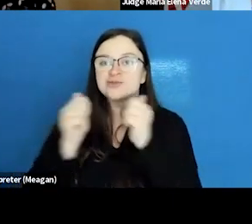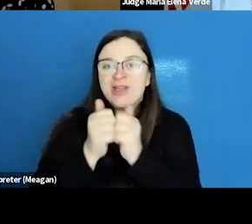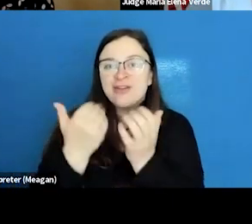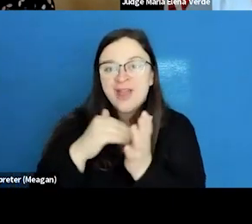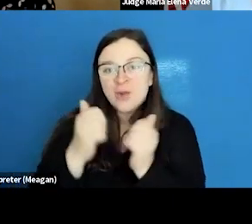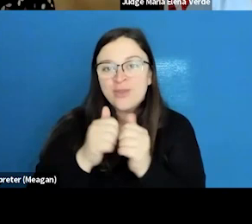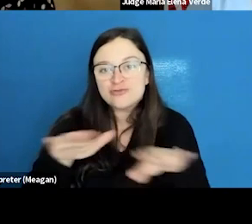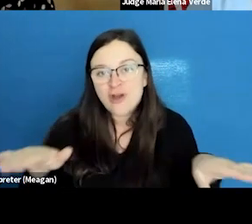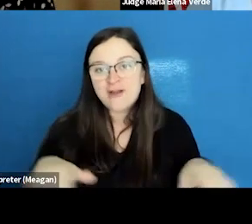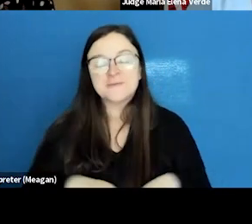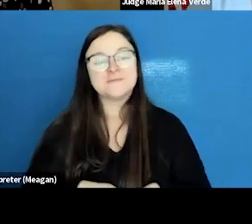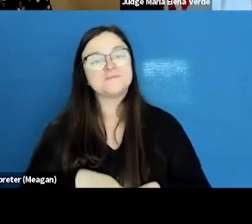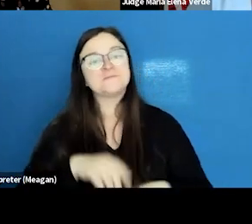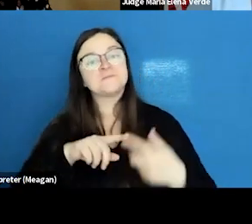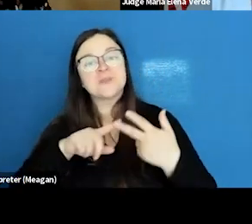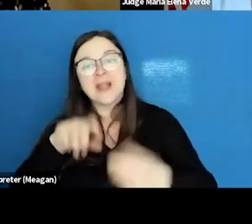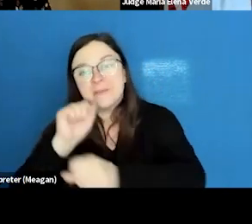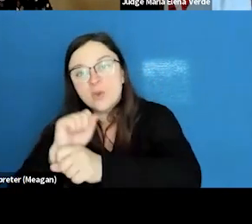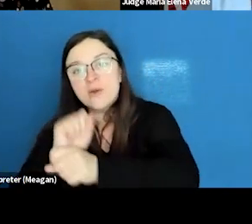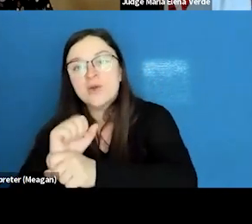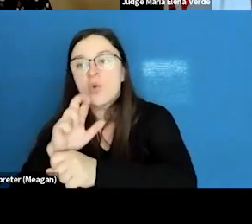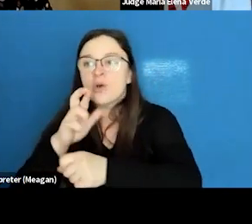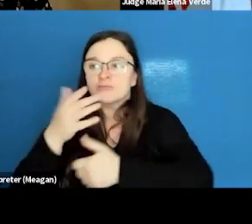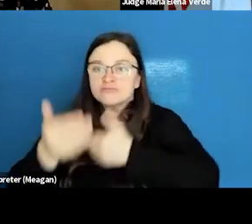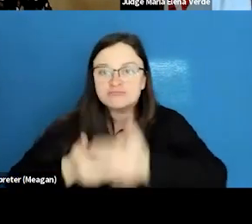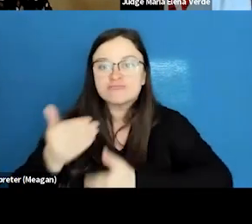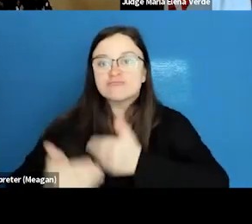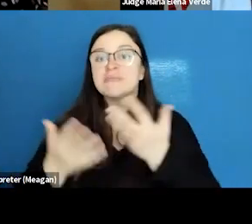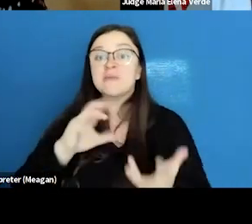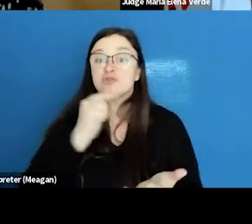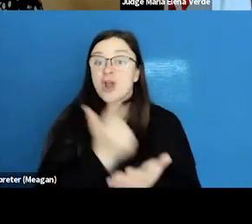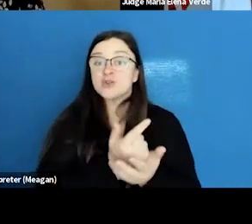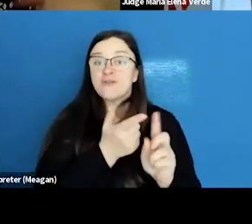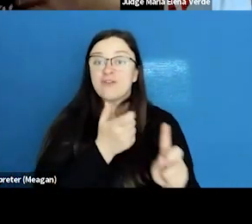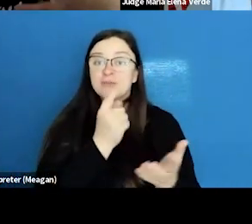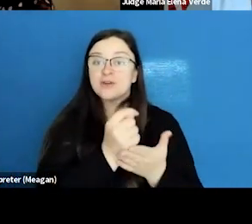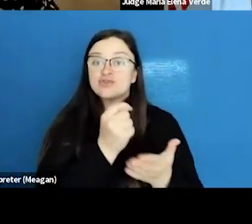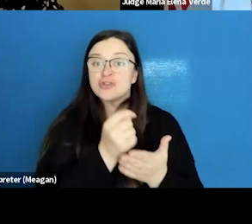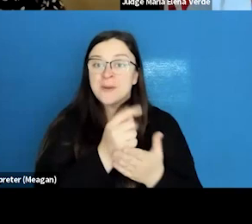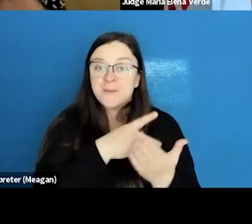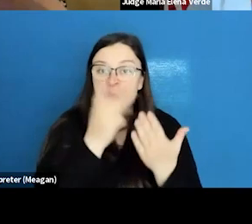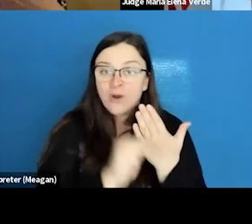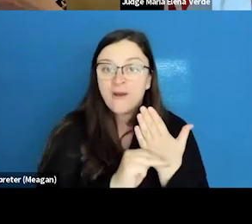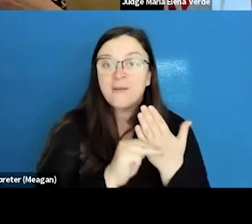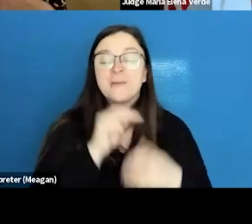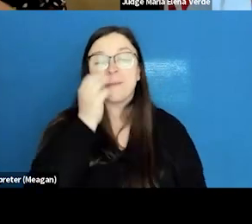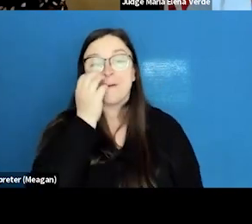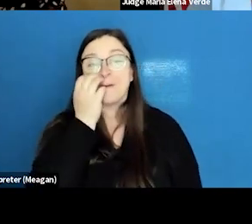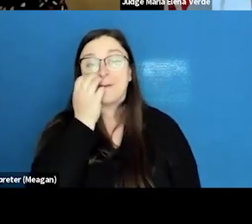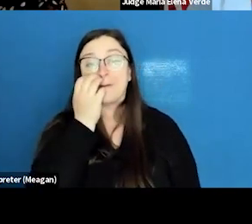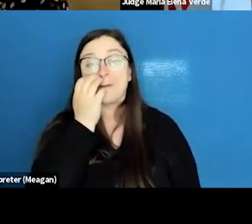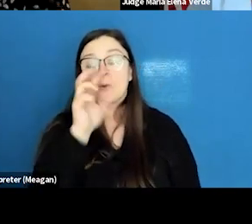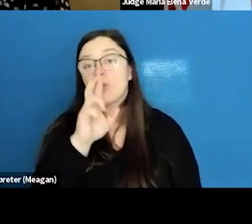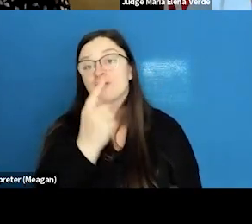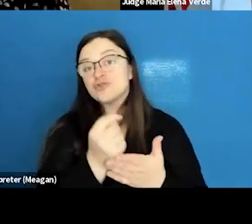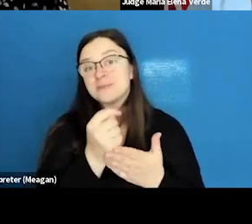or progress towards employment or education, maybe graduating from a treatment court program or a treatment